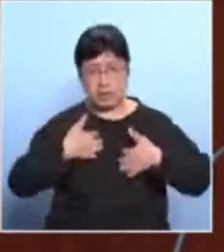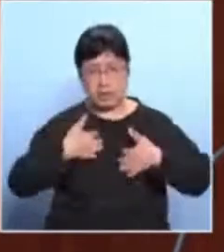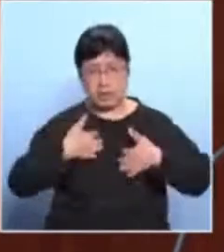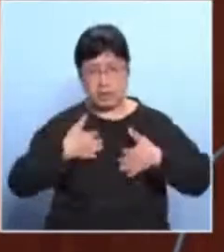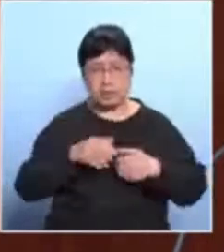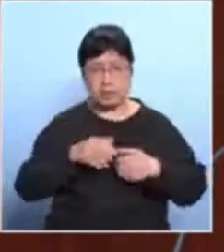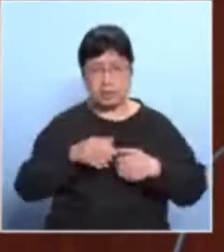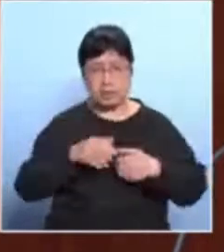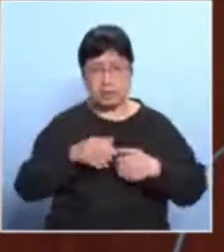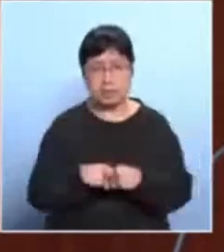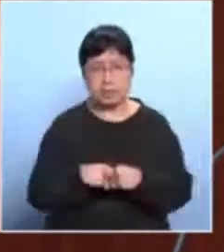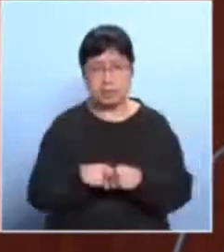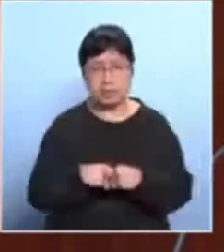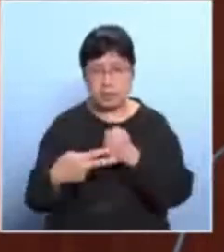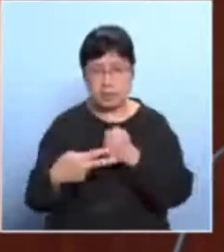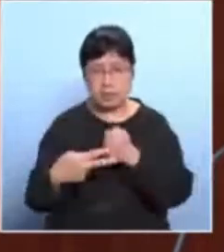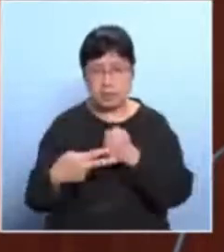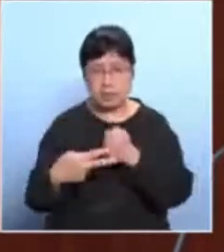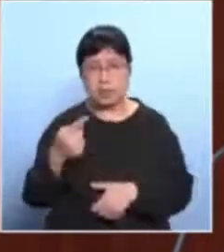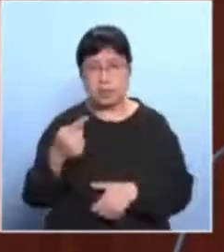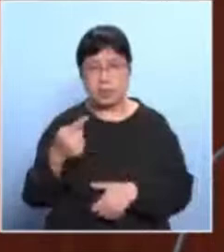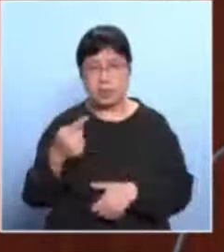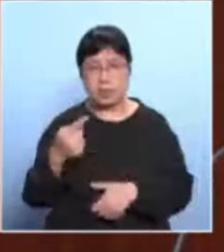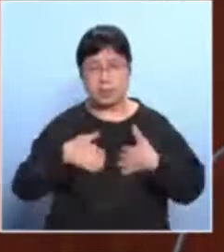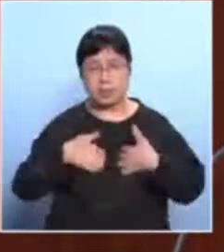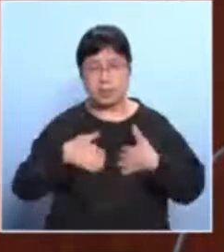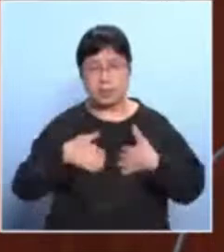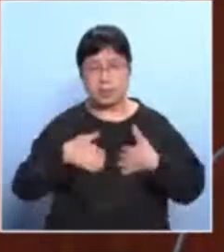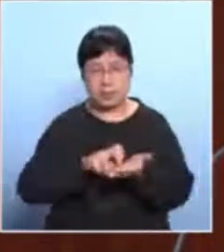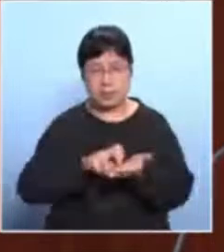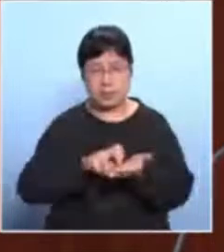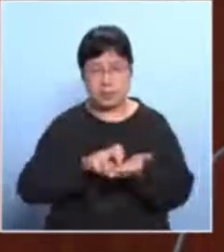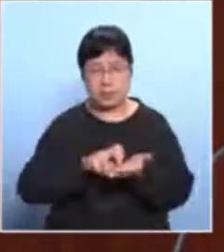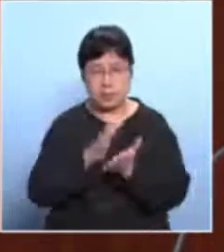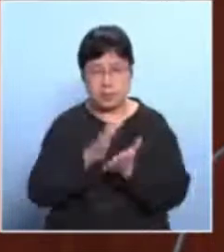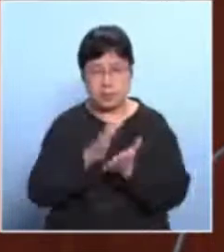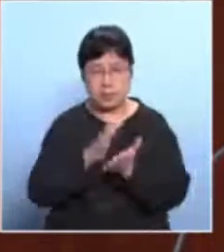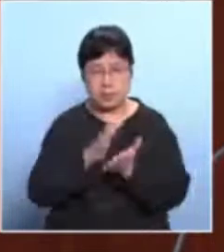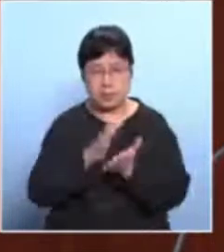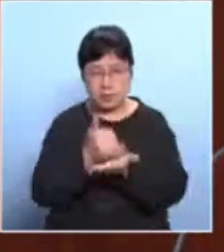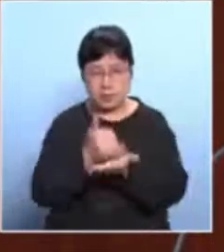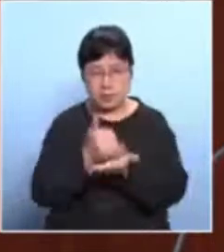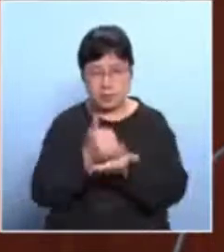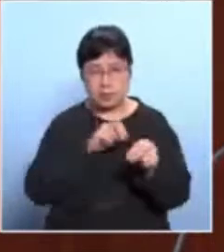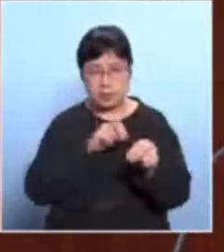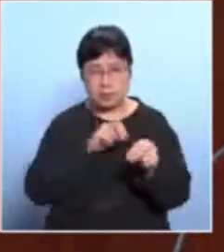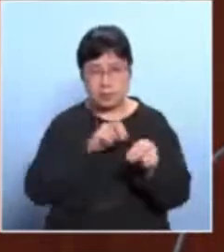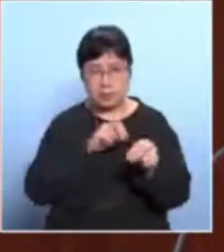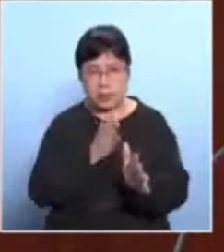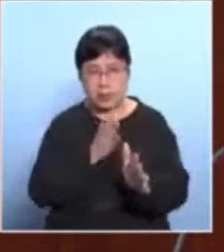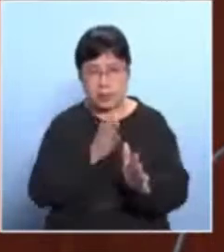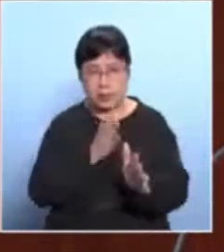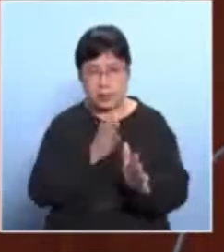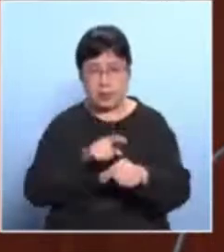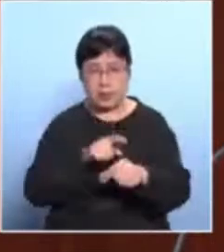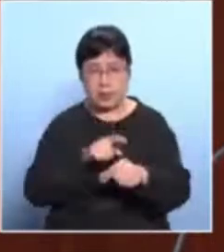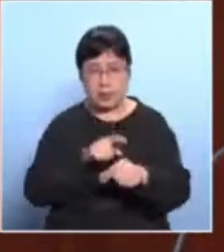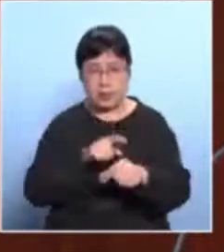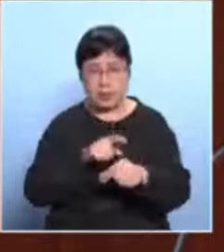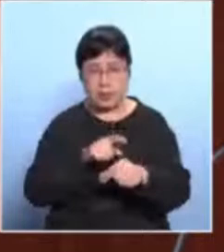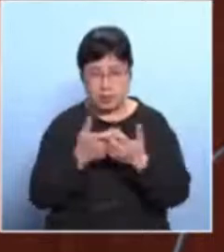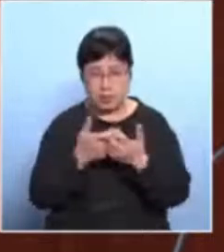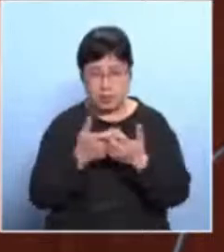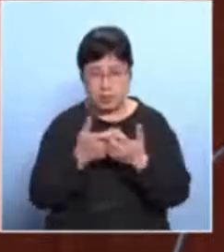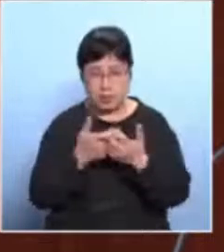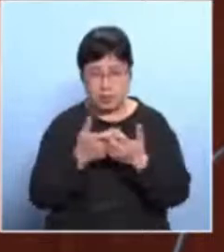at psychiatric specialist outpatient clinics, the median waiting time will be maintained at no longer than 1 week